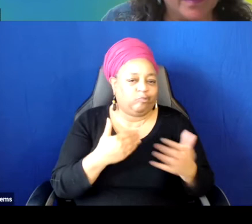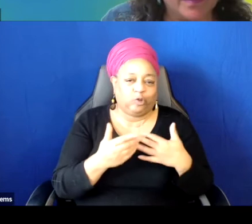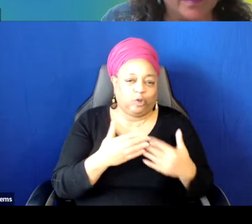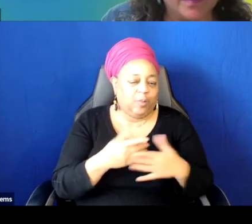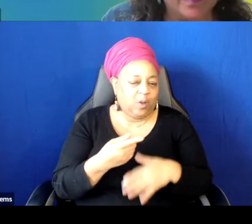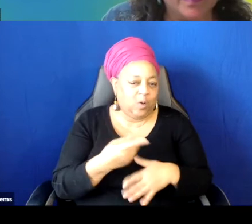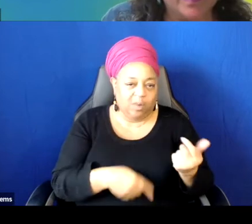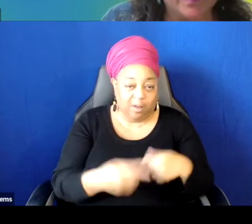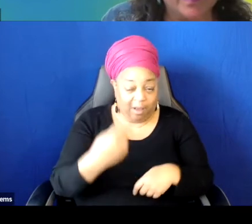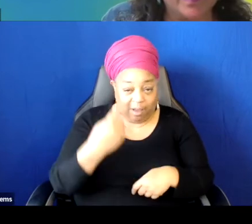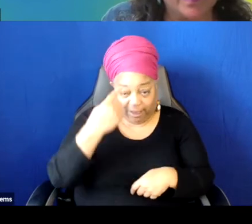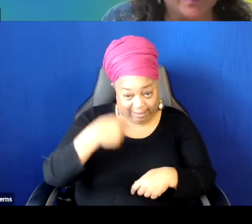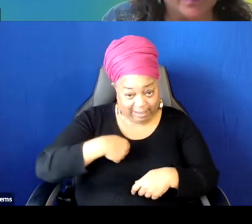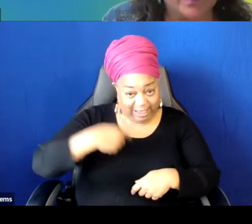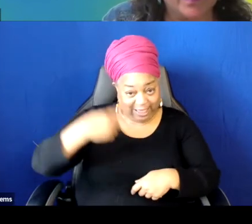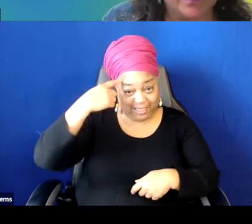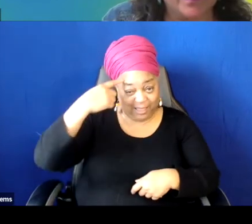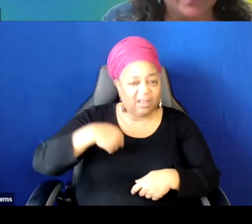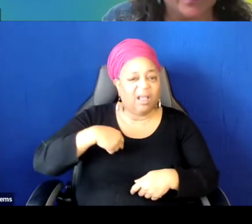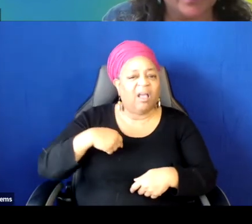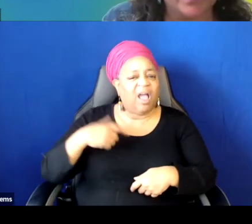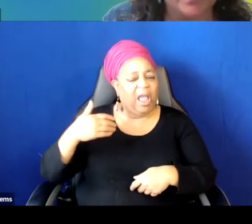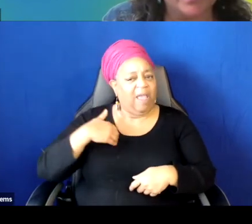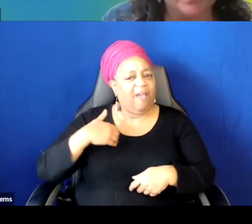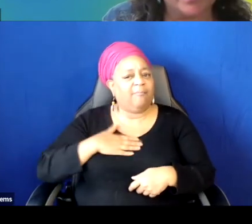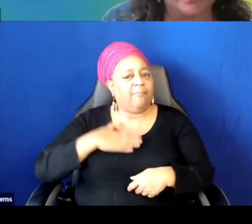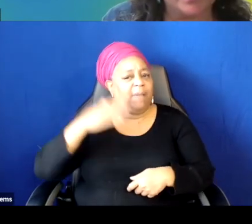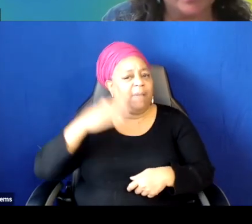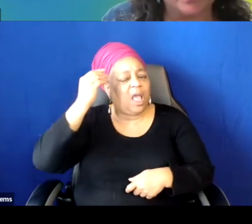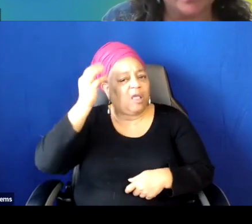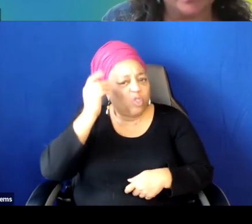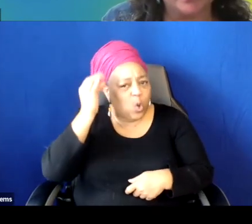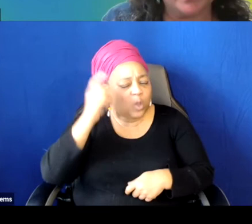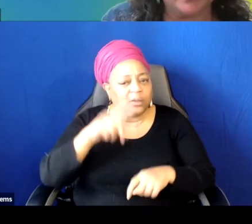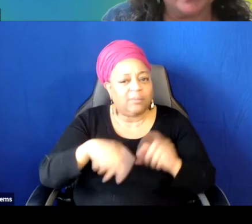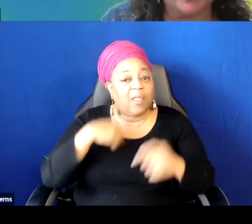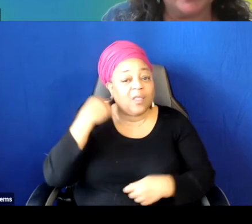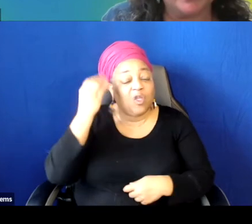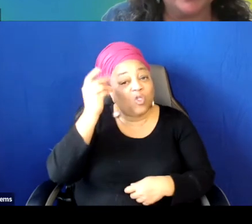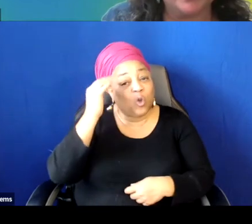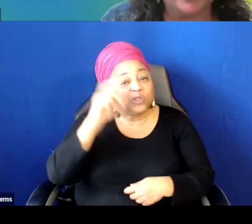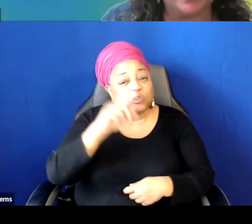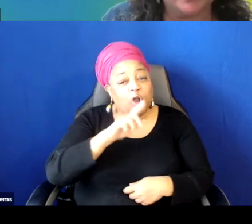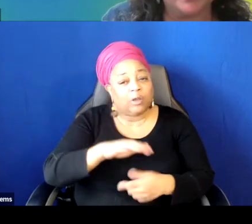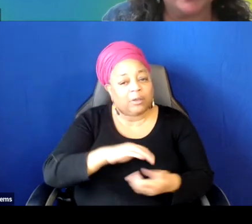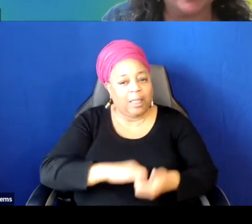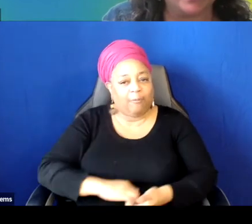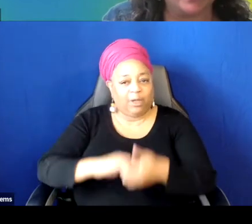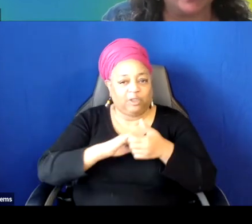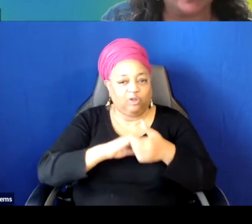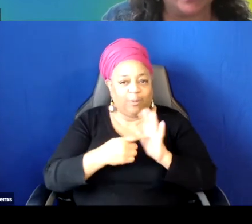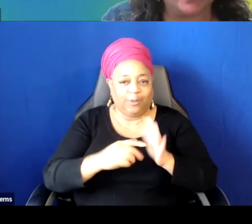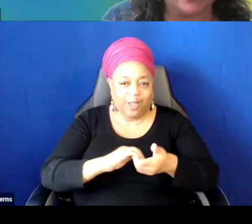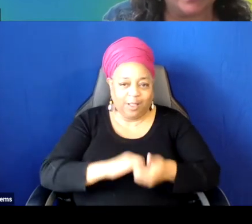I think, which, I've got my own thoughts, these thoughts are a collaboration of